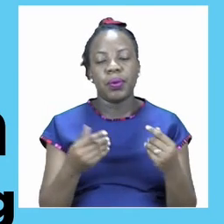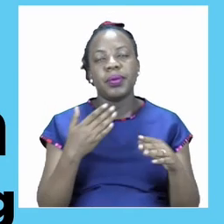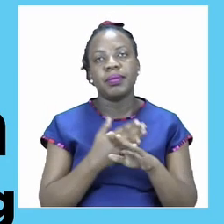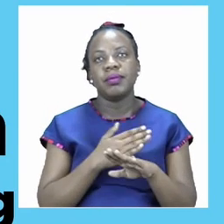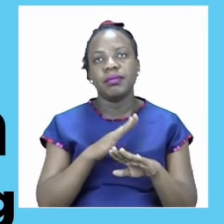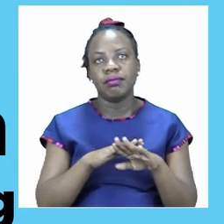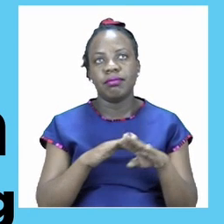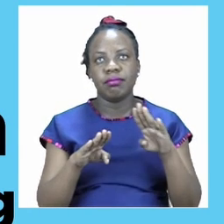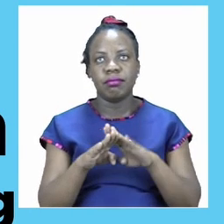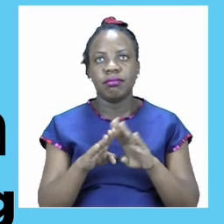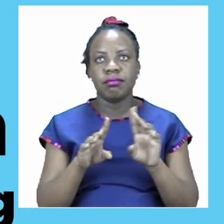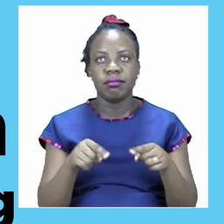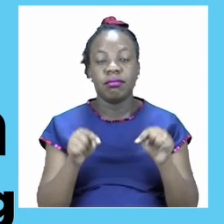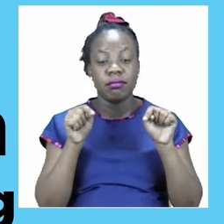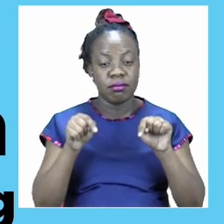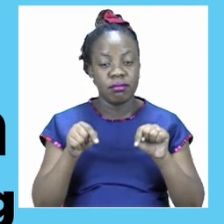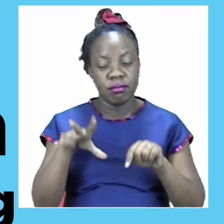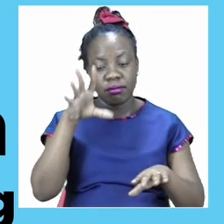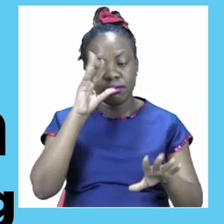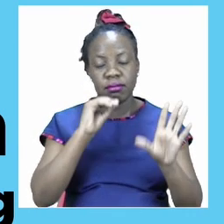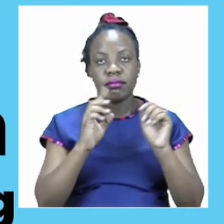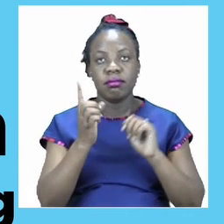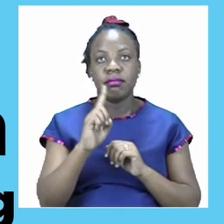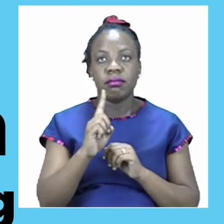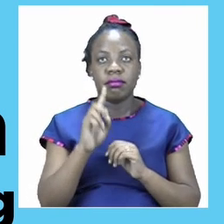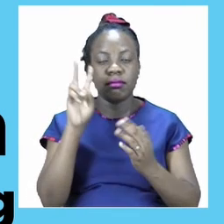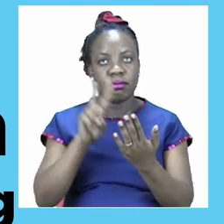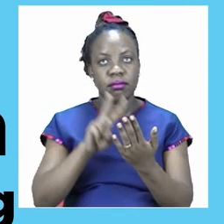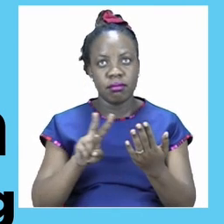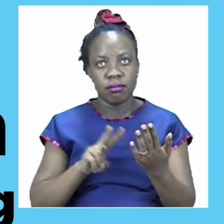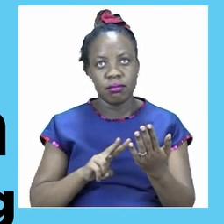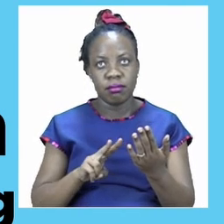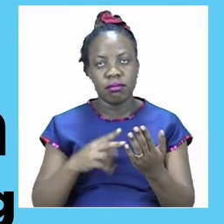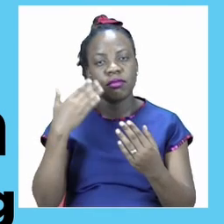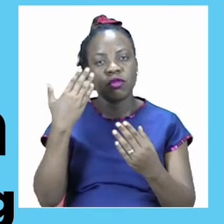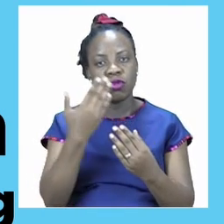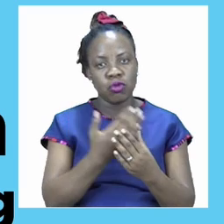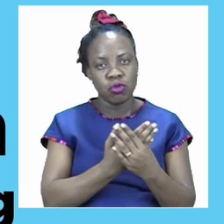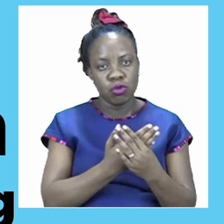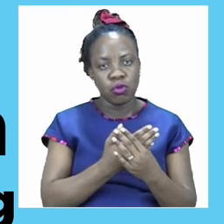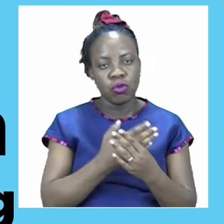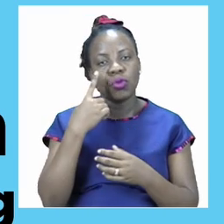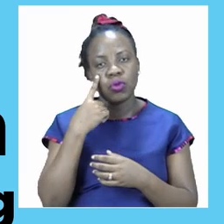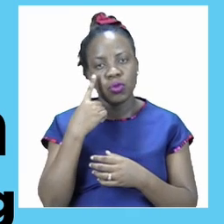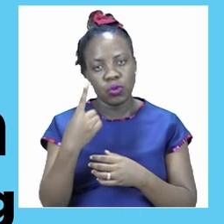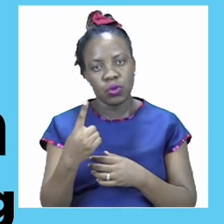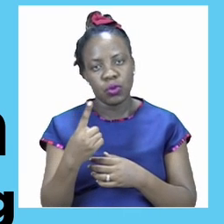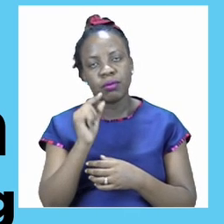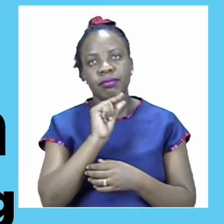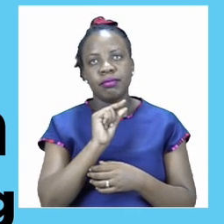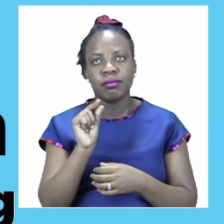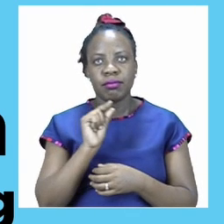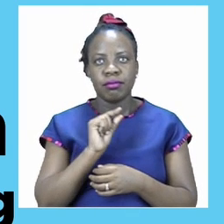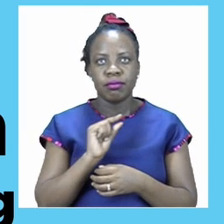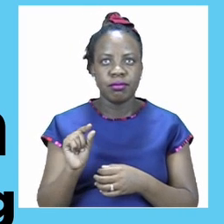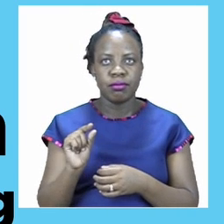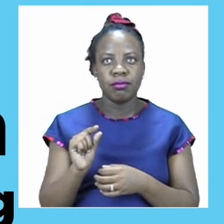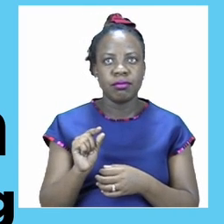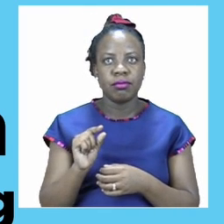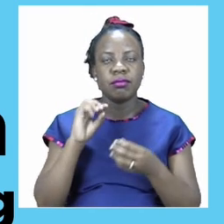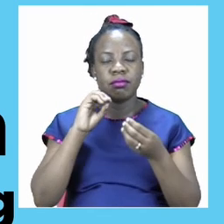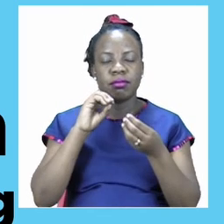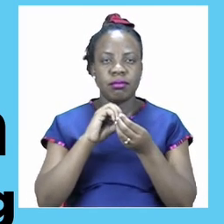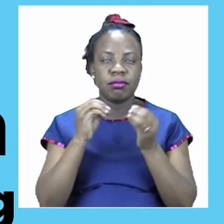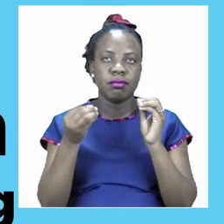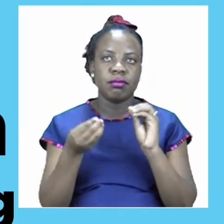today's lesson, we will be doing reading comprehension, vocabulary, sight words, number